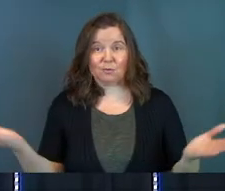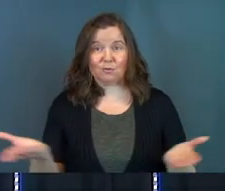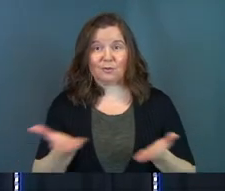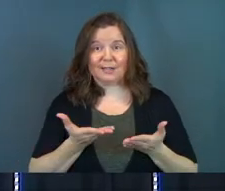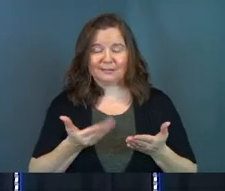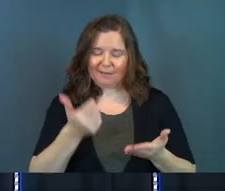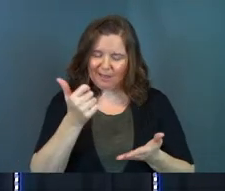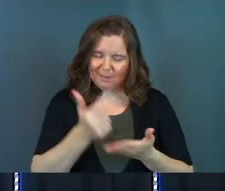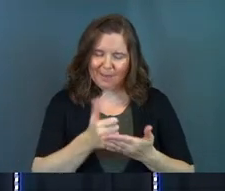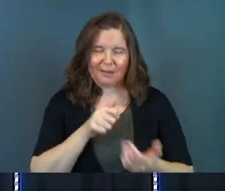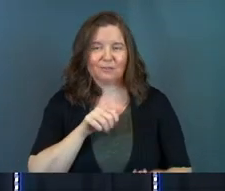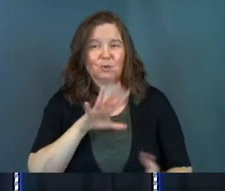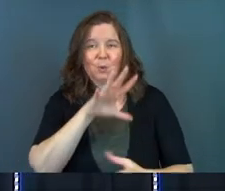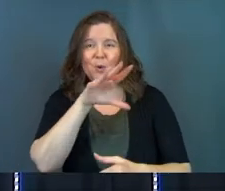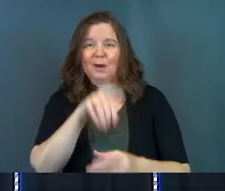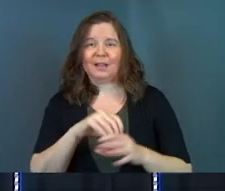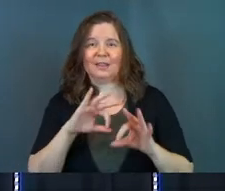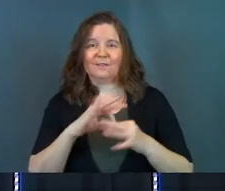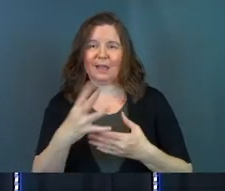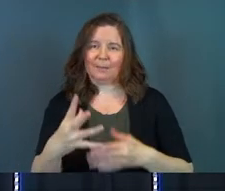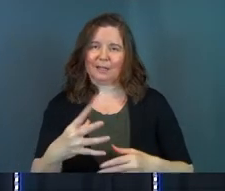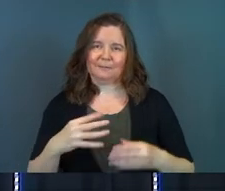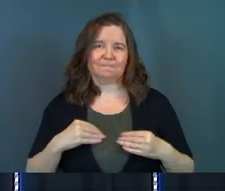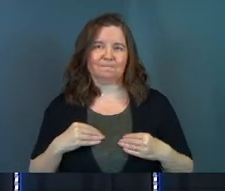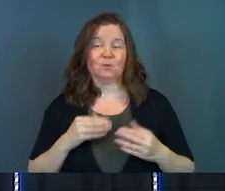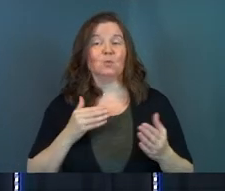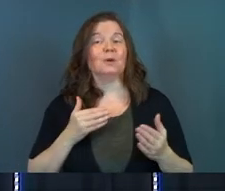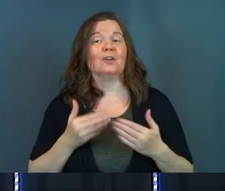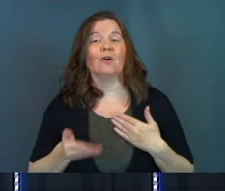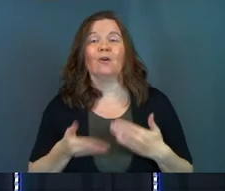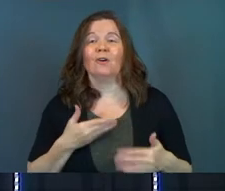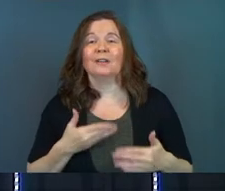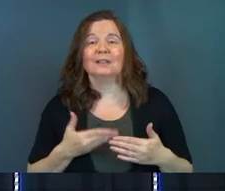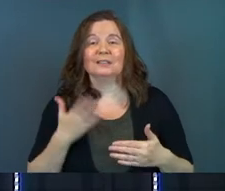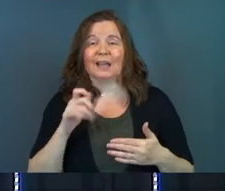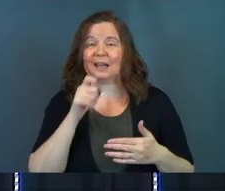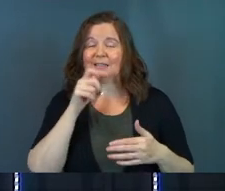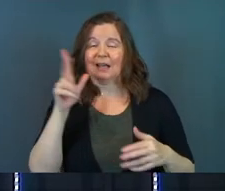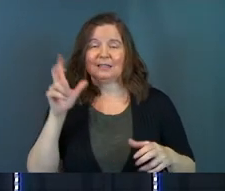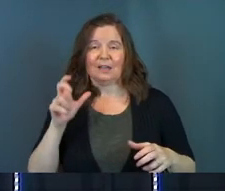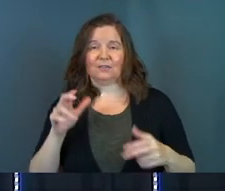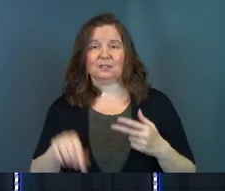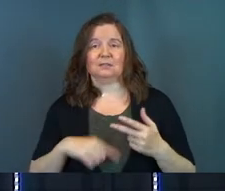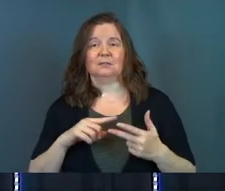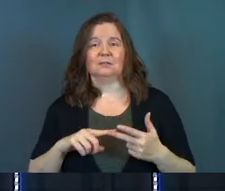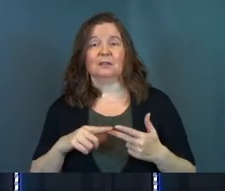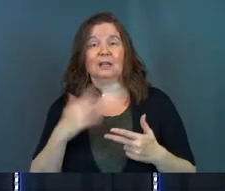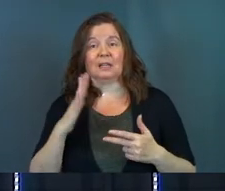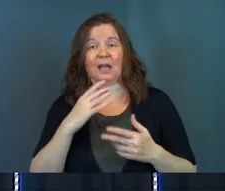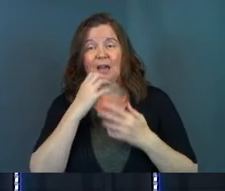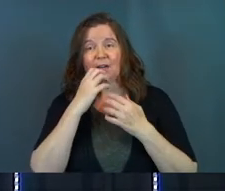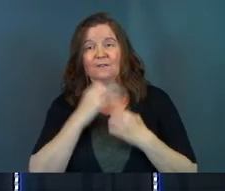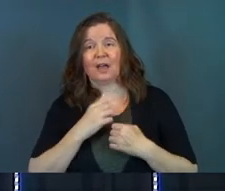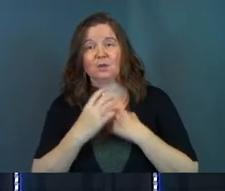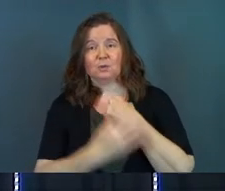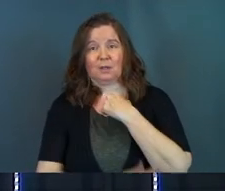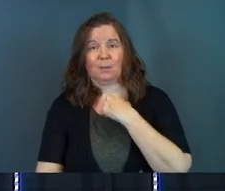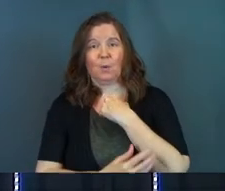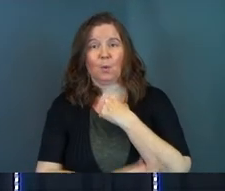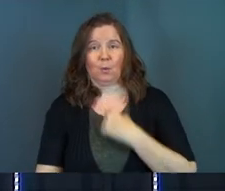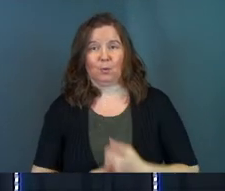door, amen, you are in the family. Regardless, God is not selfish. Next is that God values the